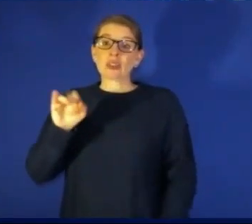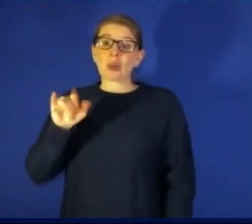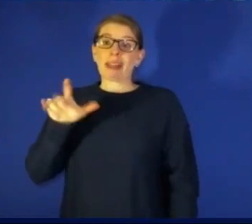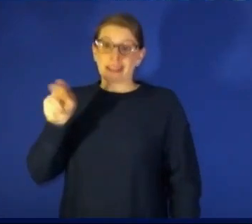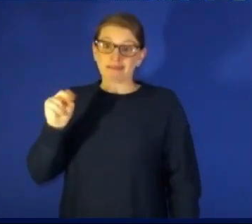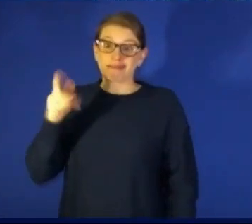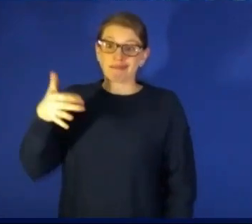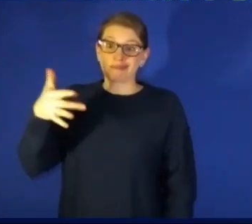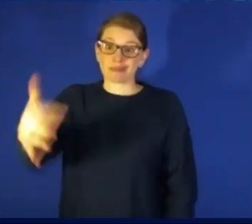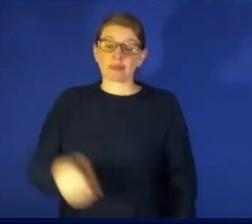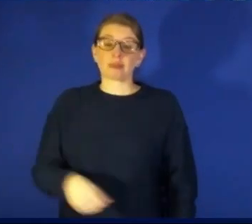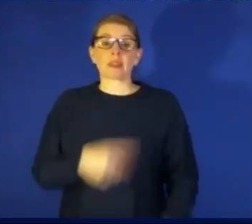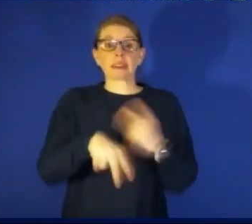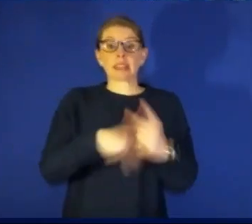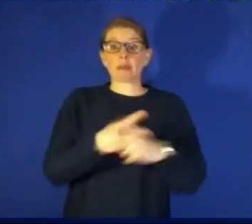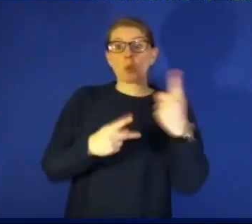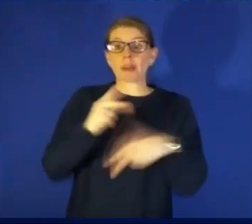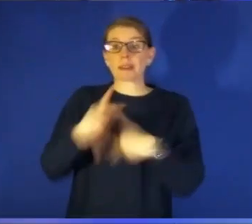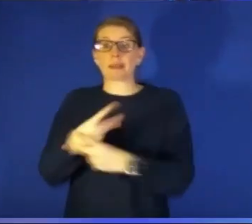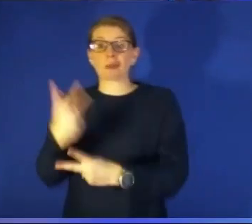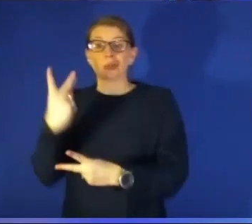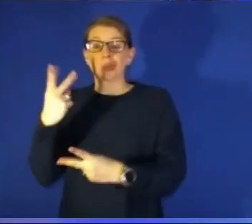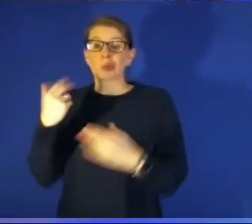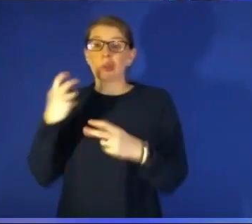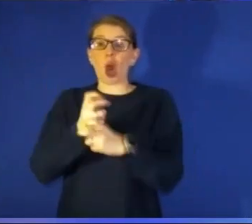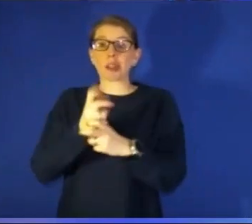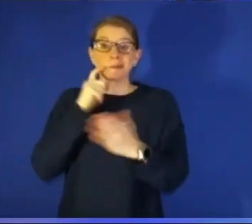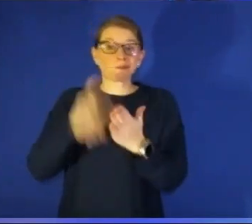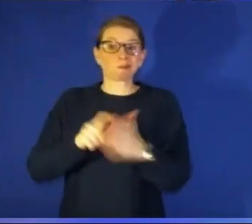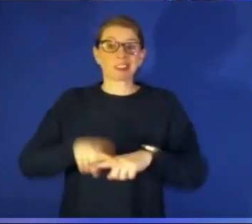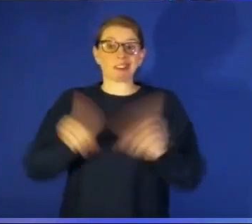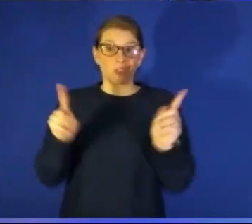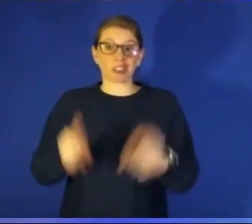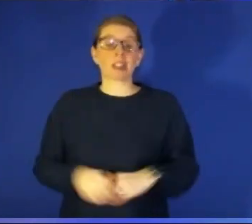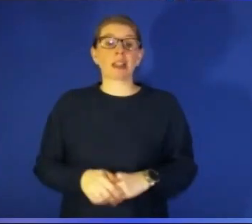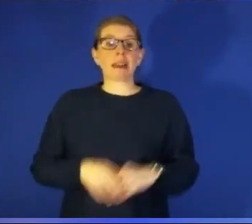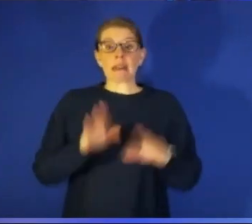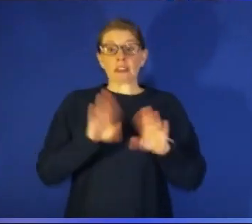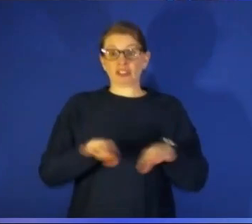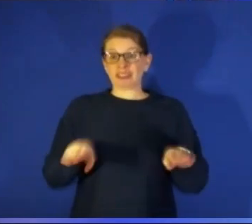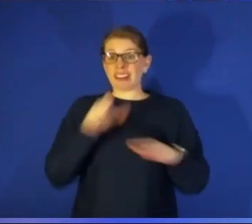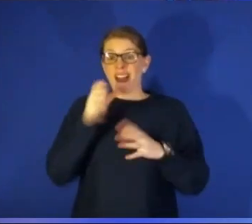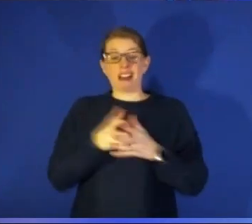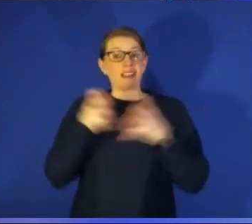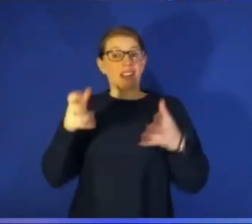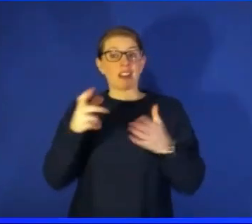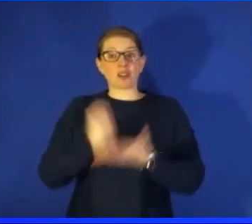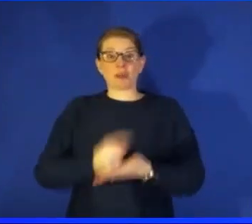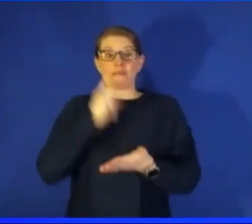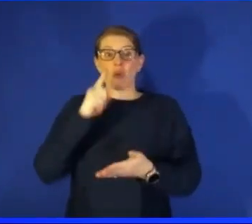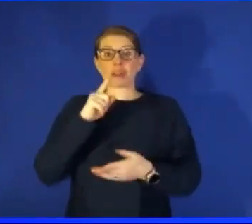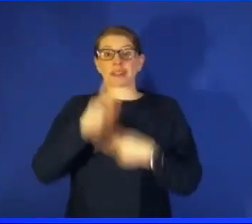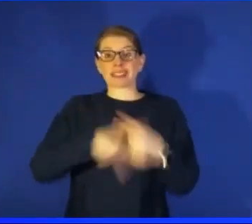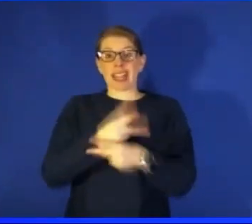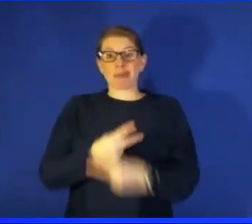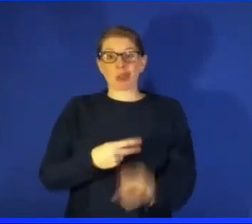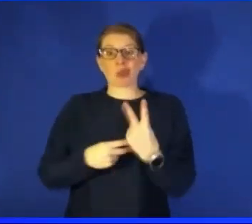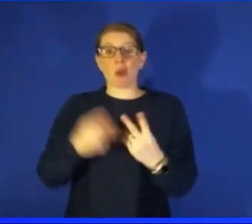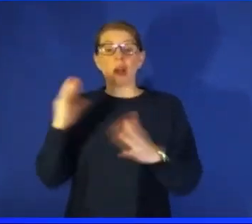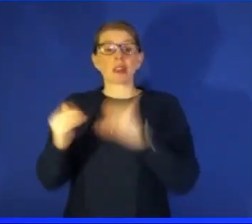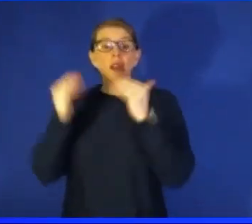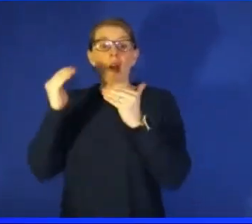type 1 and type 2 are fairly indistinguishable. Okay. Yeah, in kids, there's not a lot of treatment for type 2. So in adults, we see a lot